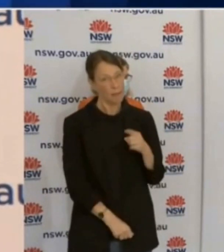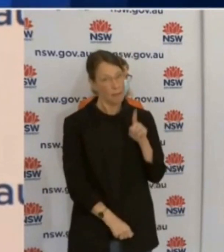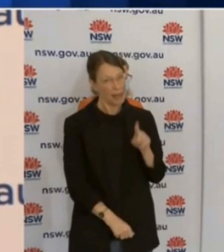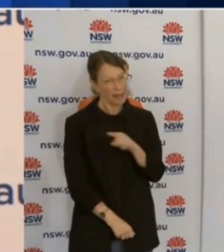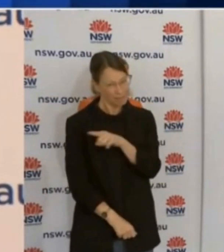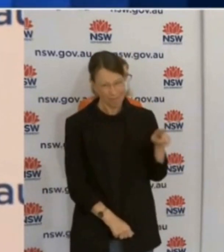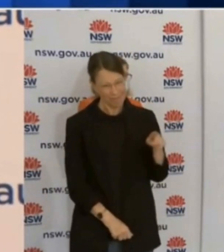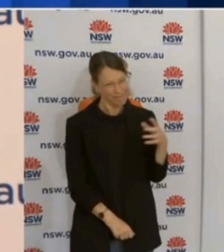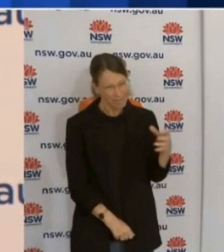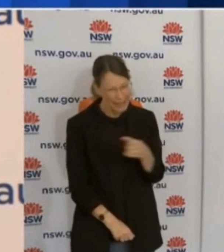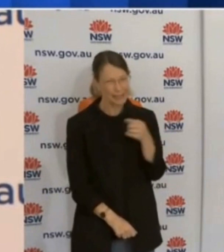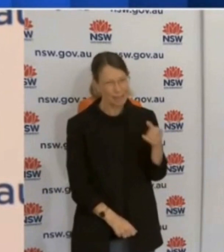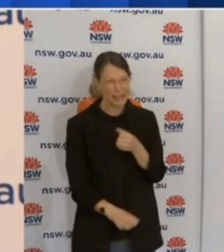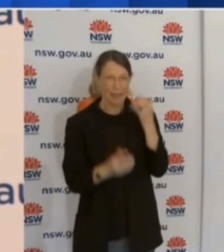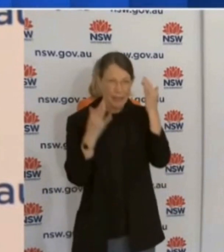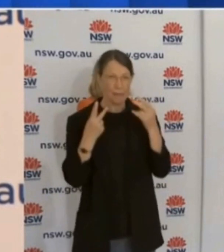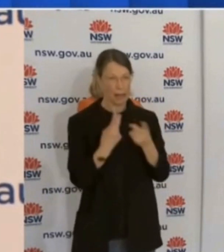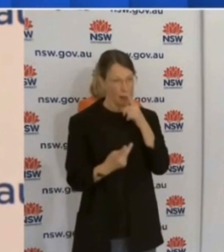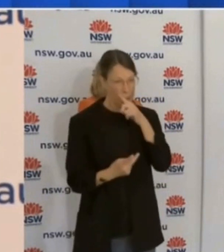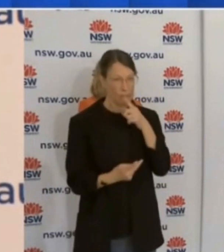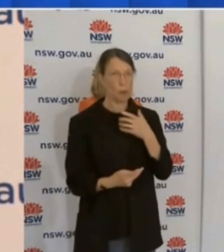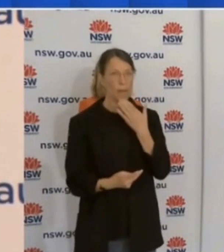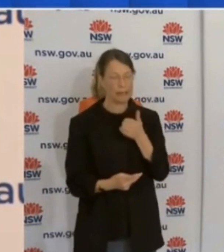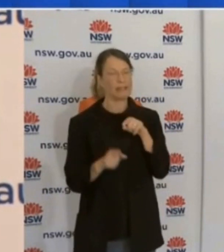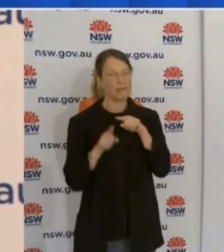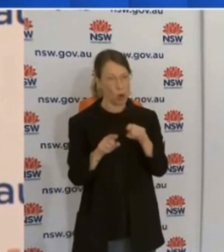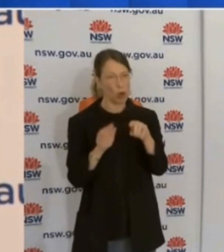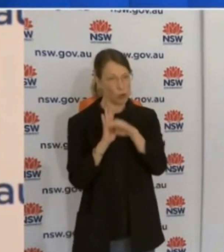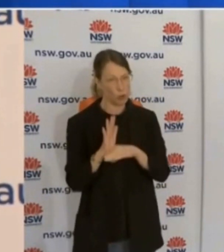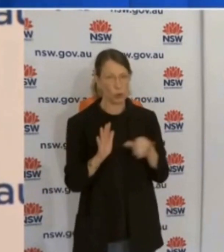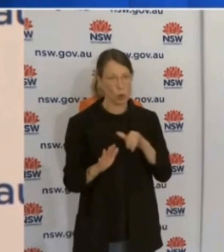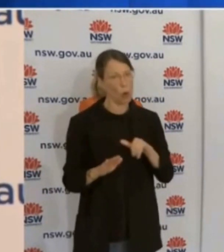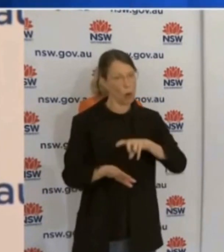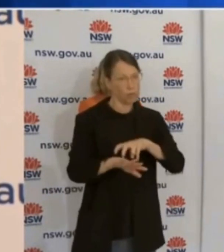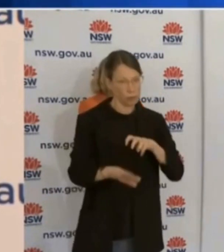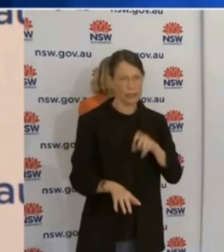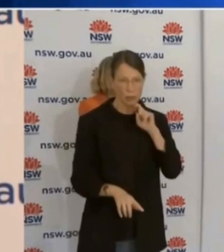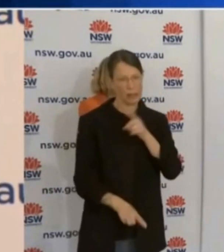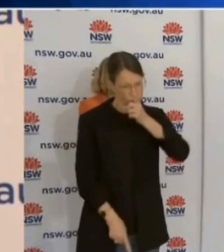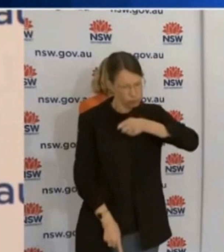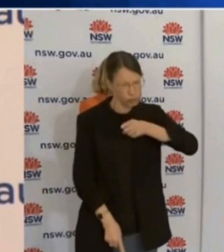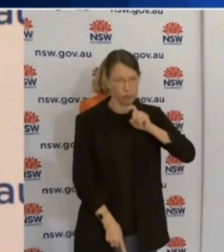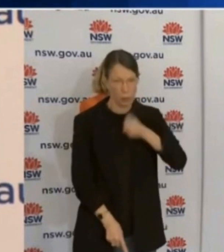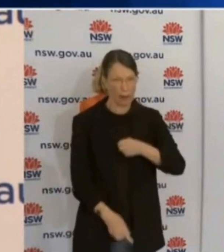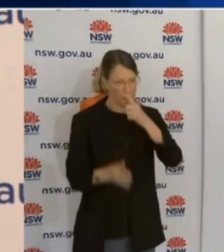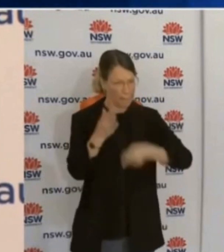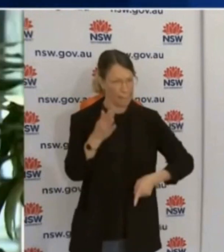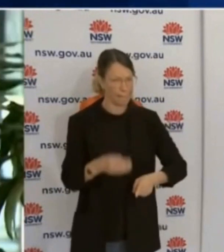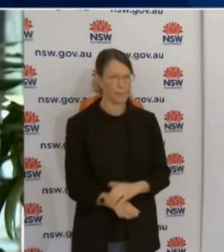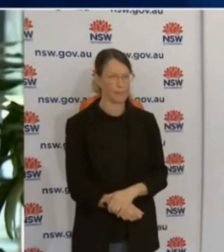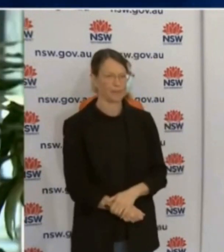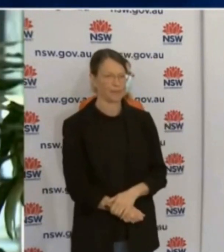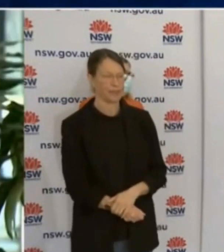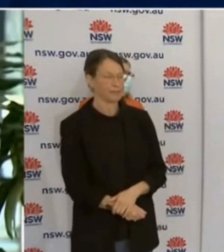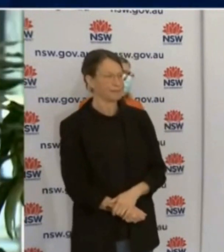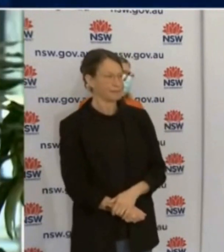otherwise the forces of the law are coming after you. Is it the case that he's not cooperating with authorities? Go here first and come back. Is he not cooperating, this